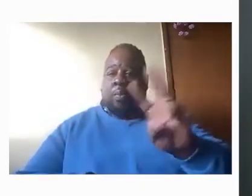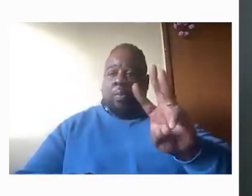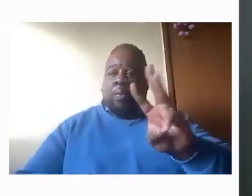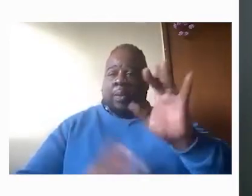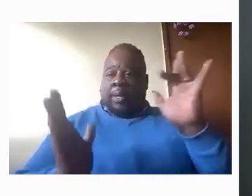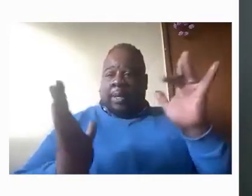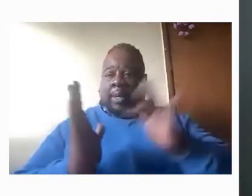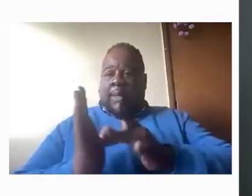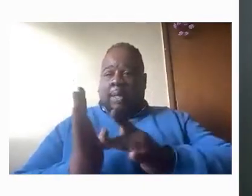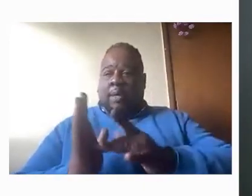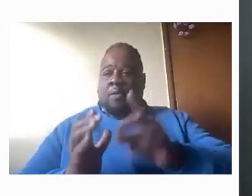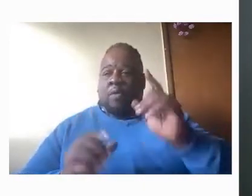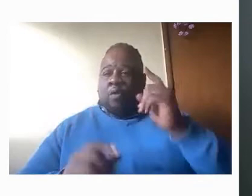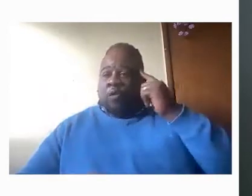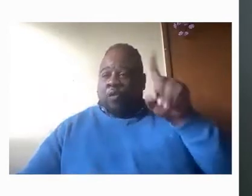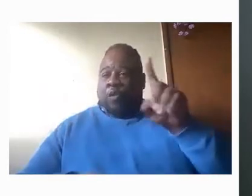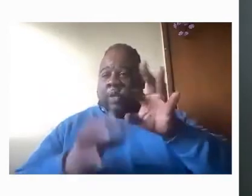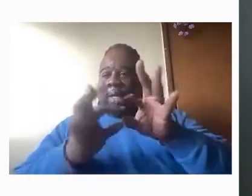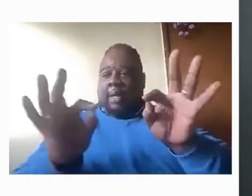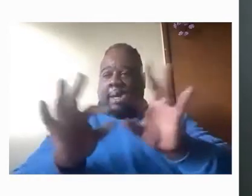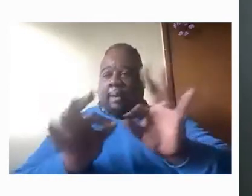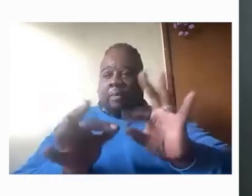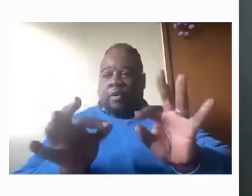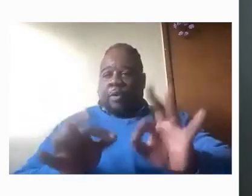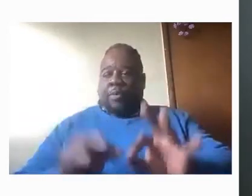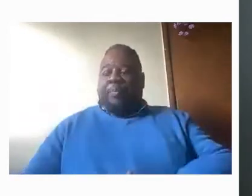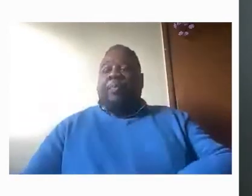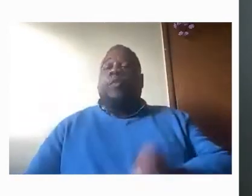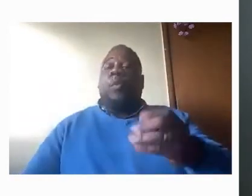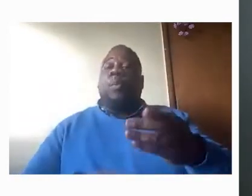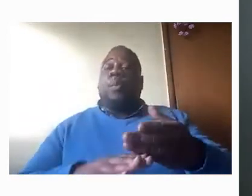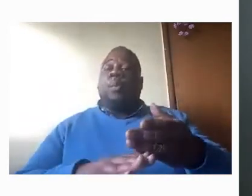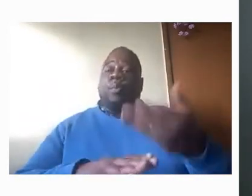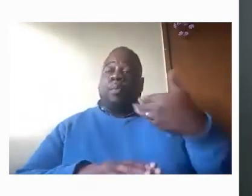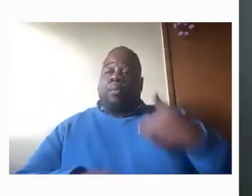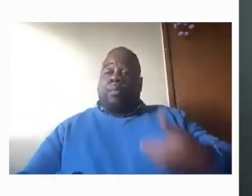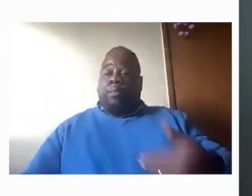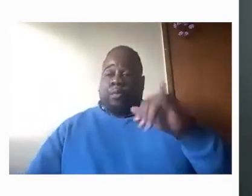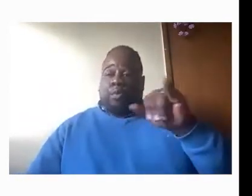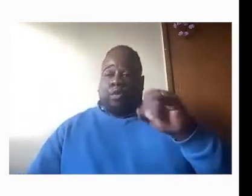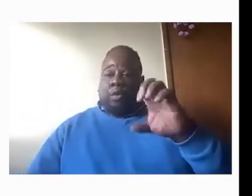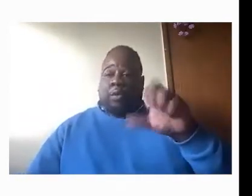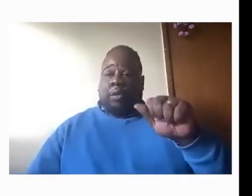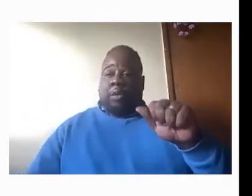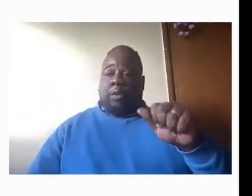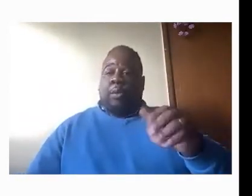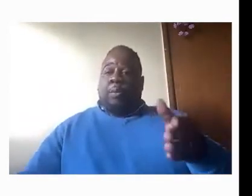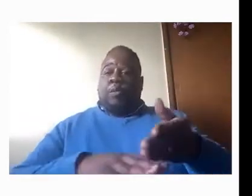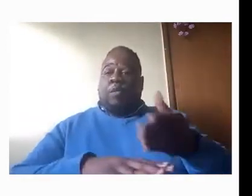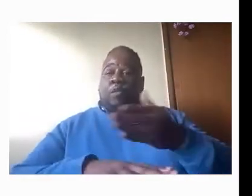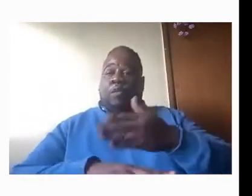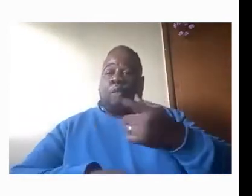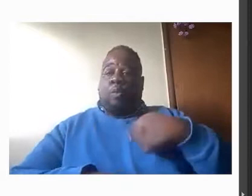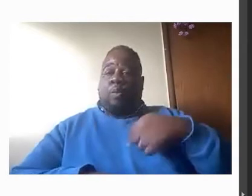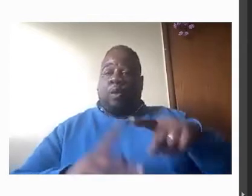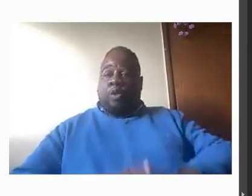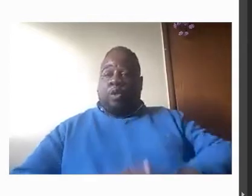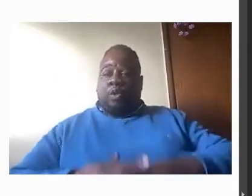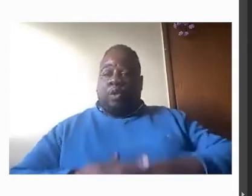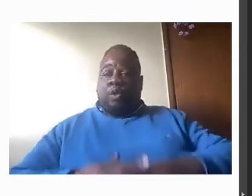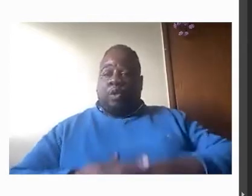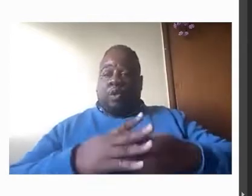So really quickly, before we get started and Matthew begins, I think that it is important to mention the